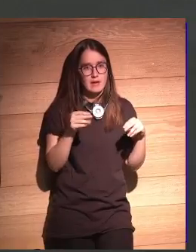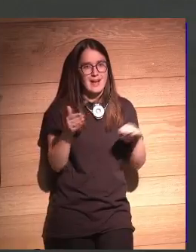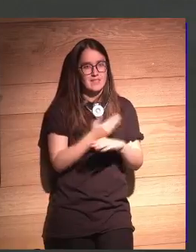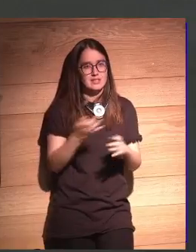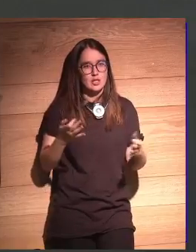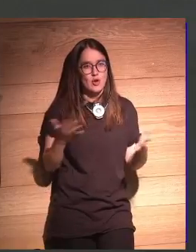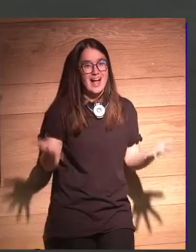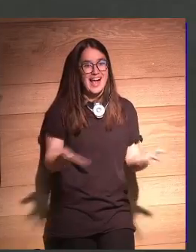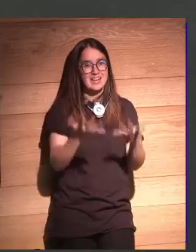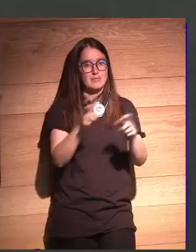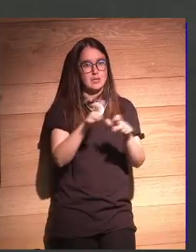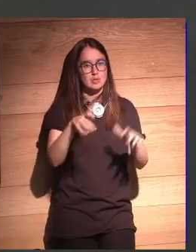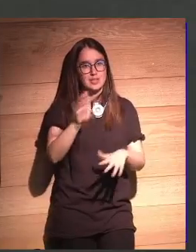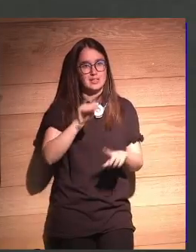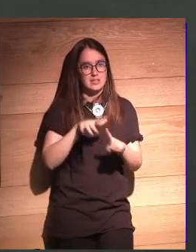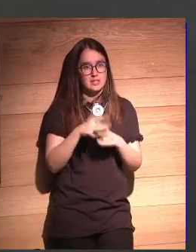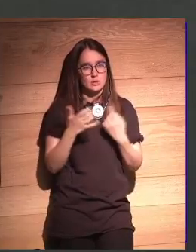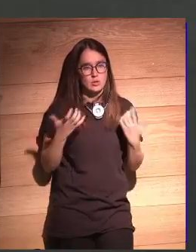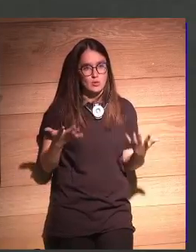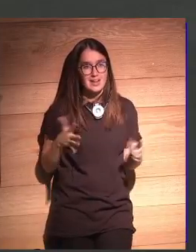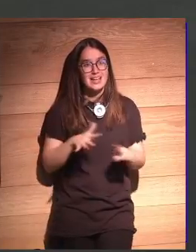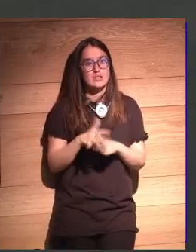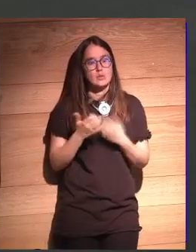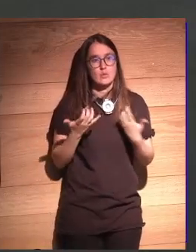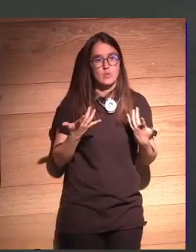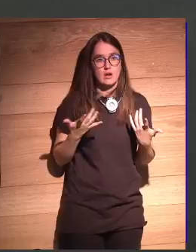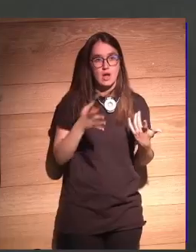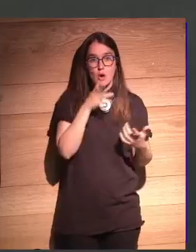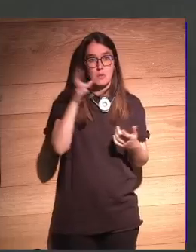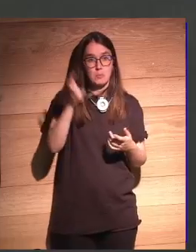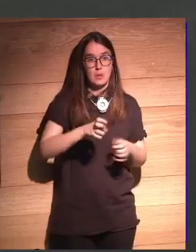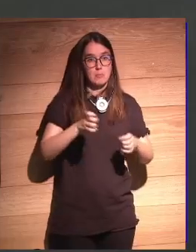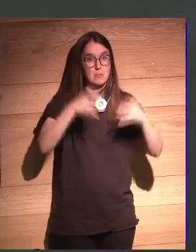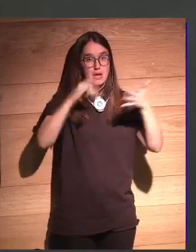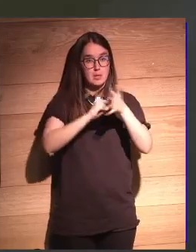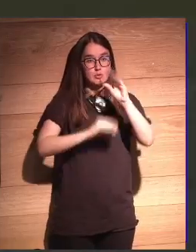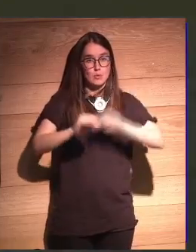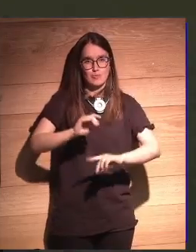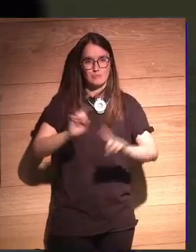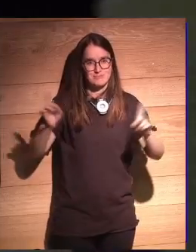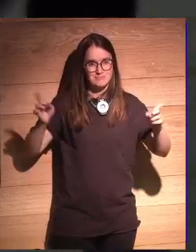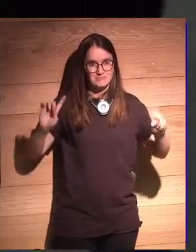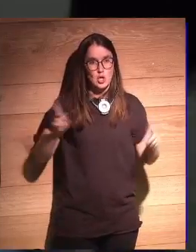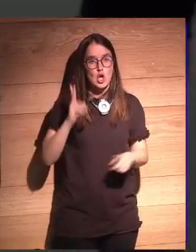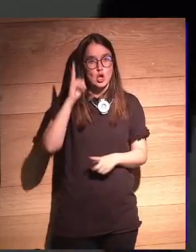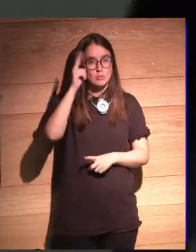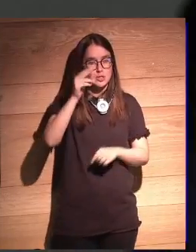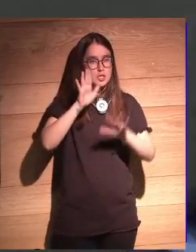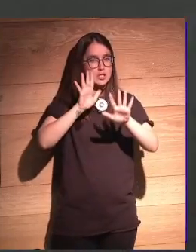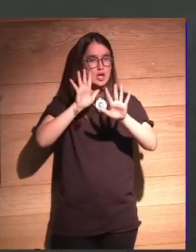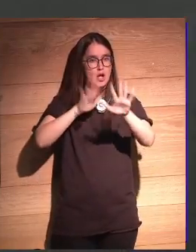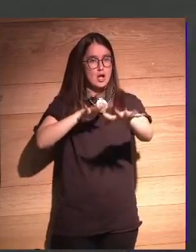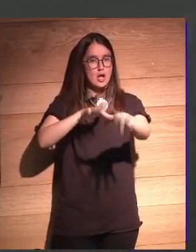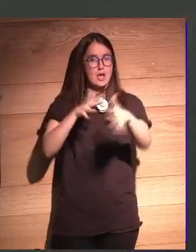not like to leave it here today if I do not, without helping people understand